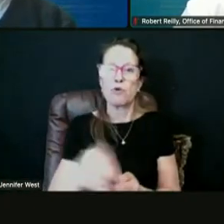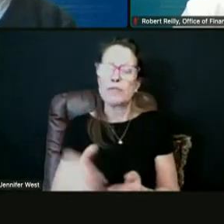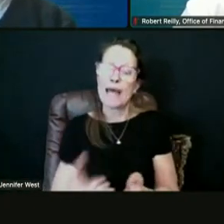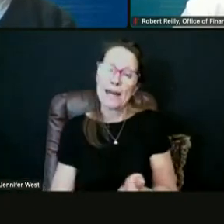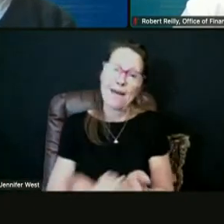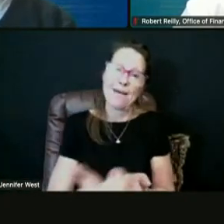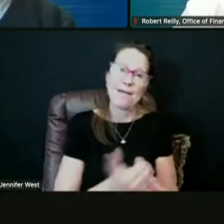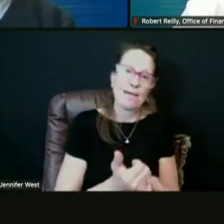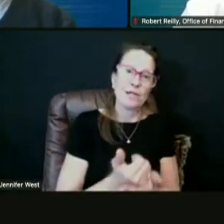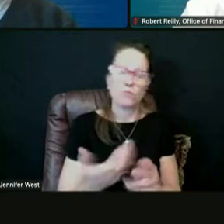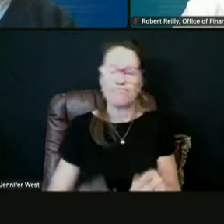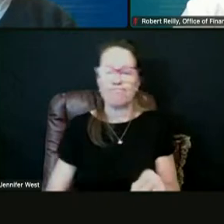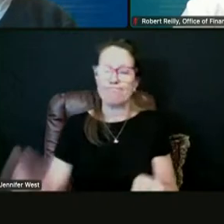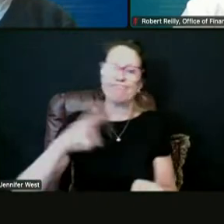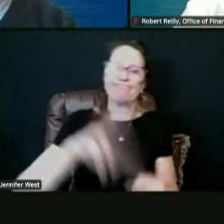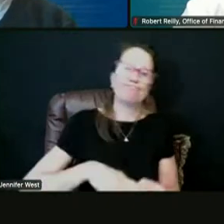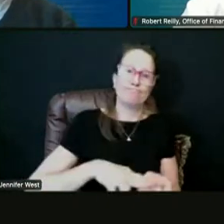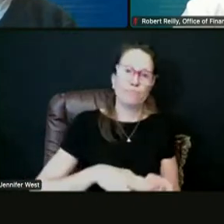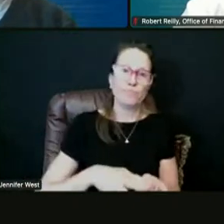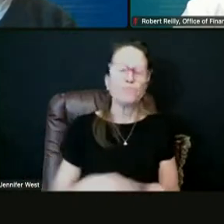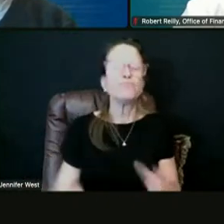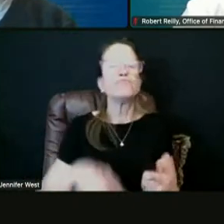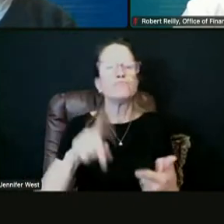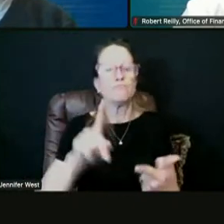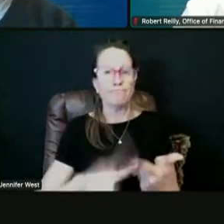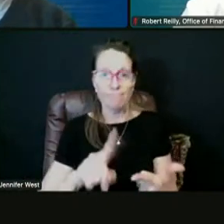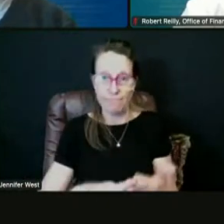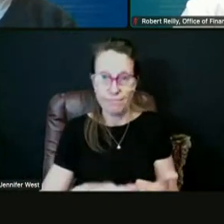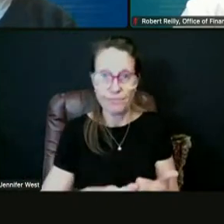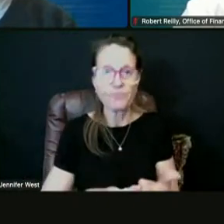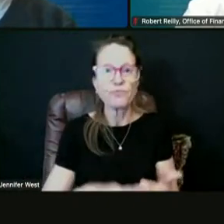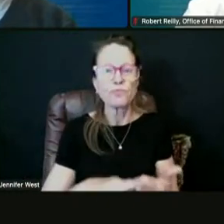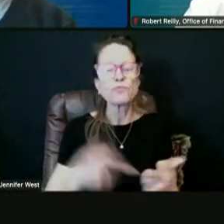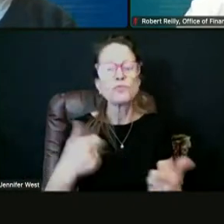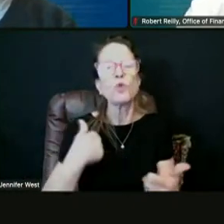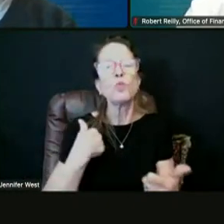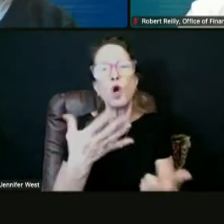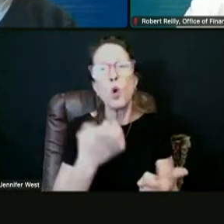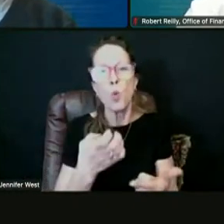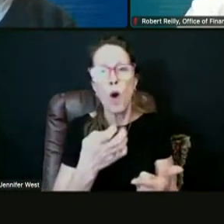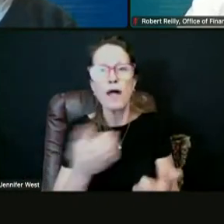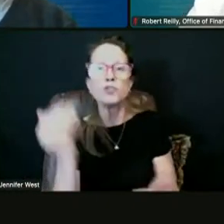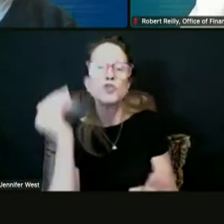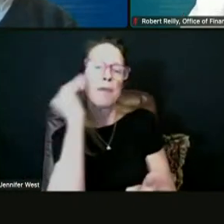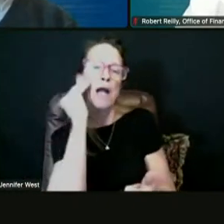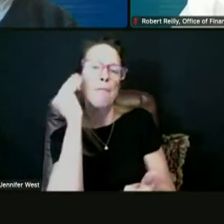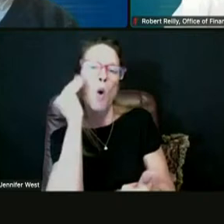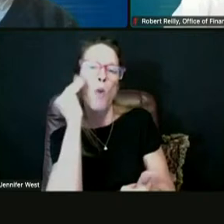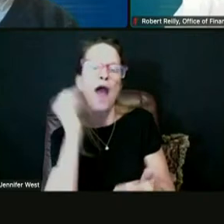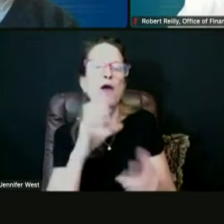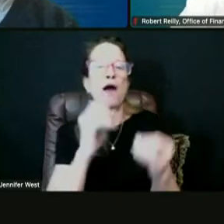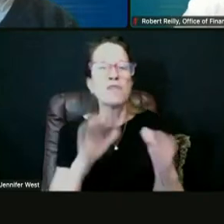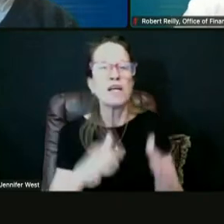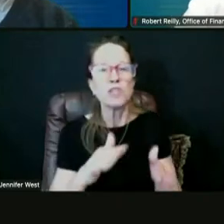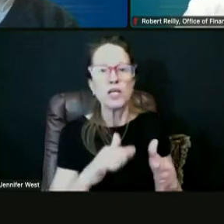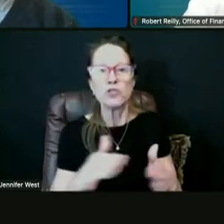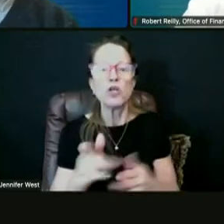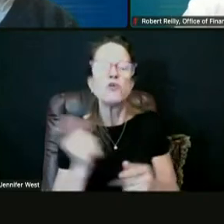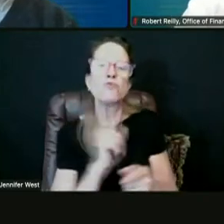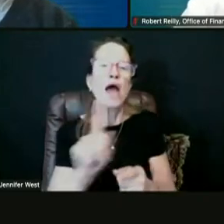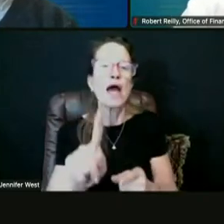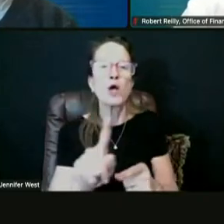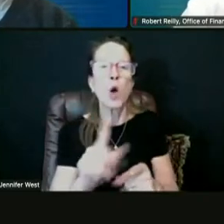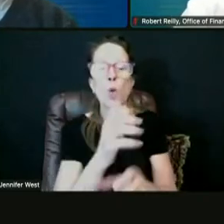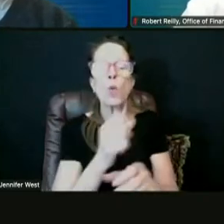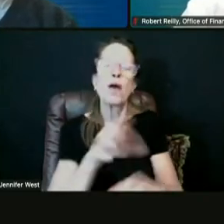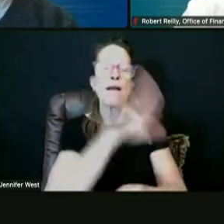our teachers. And so we are doing that. In addition to that, we're also looking at acknowledging our teachers who go out and receive national board certification. And so